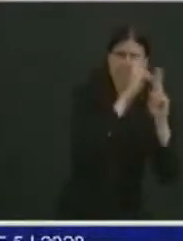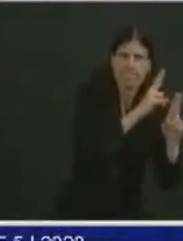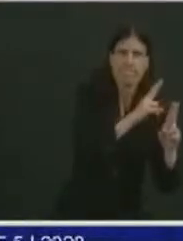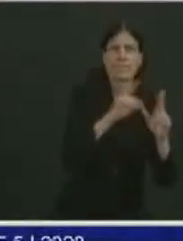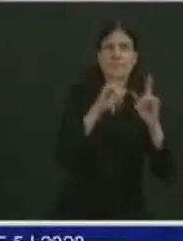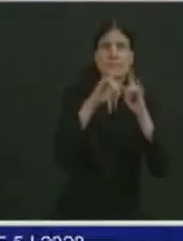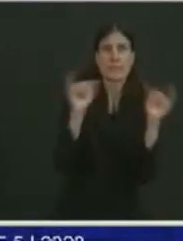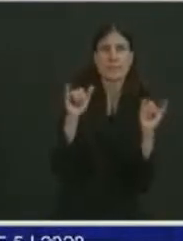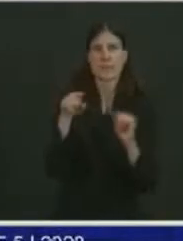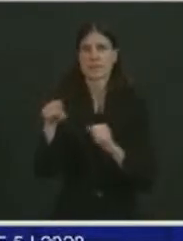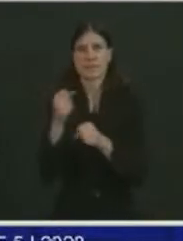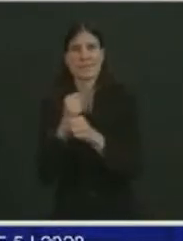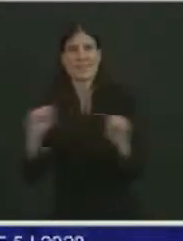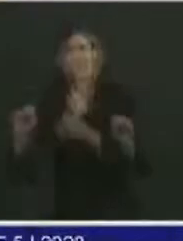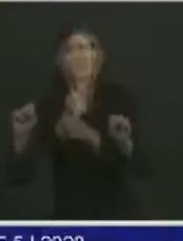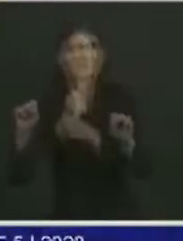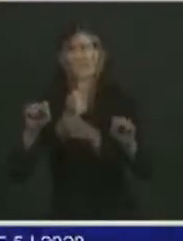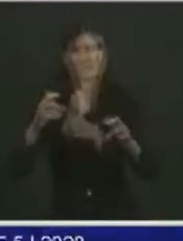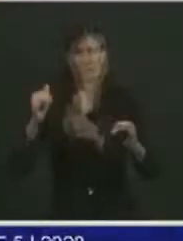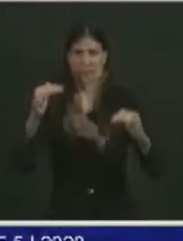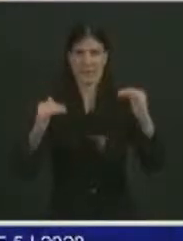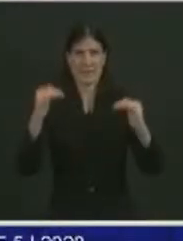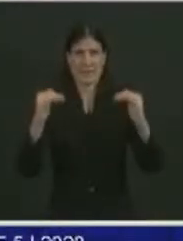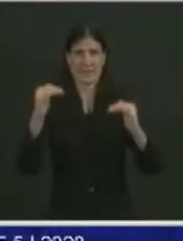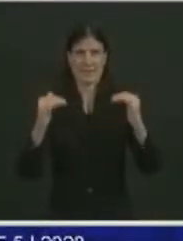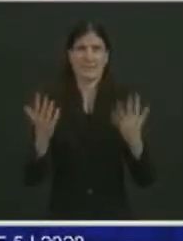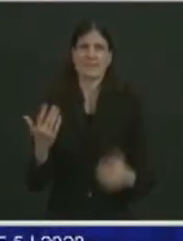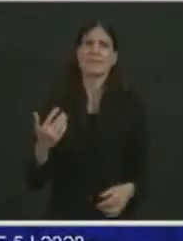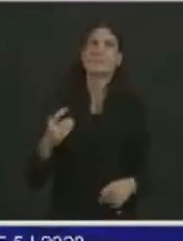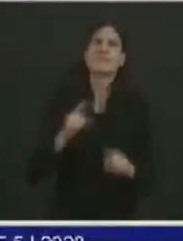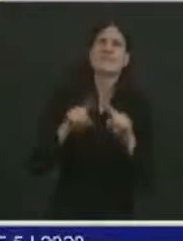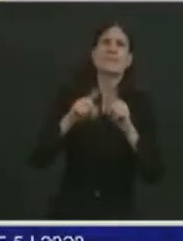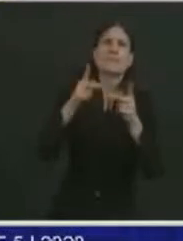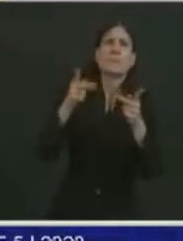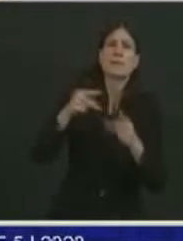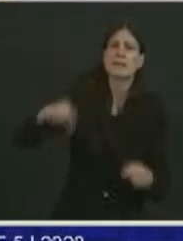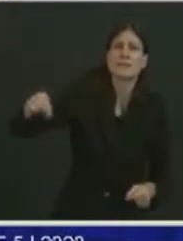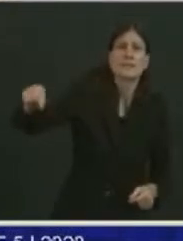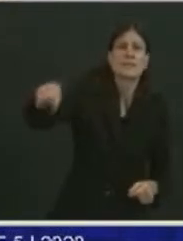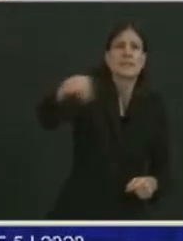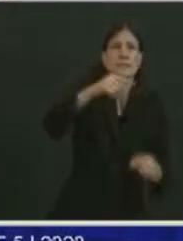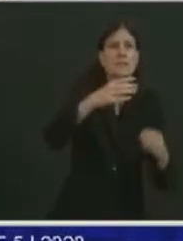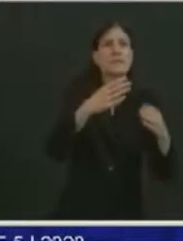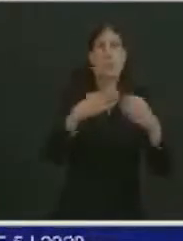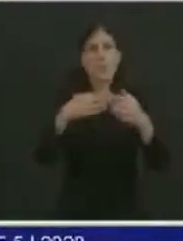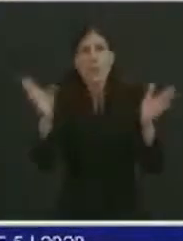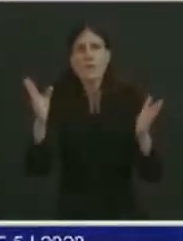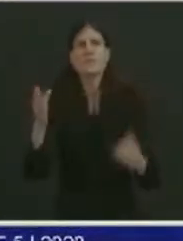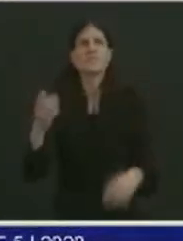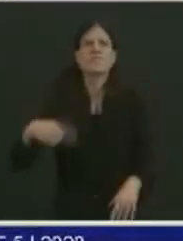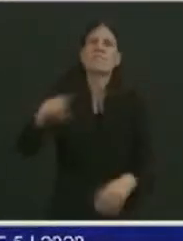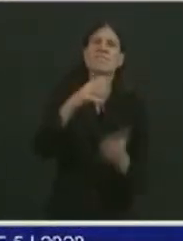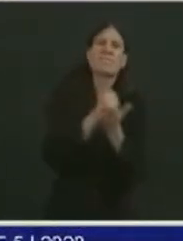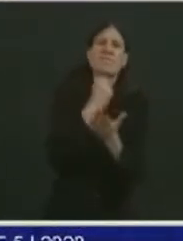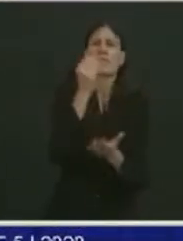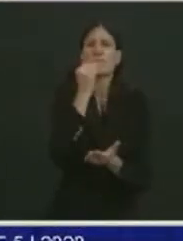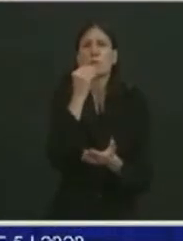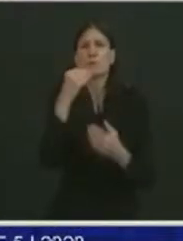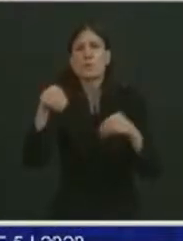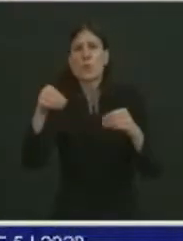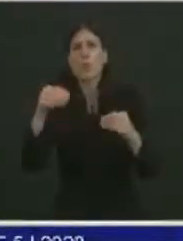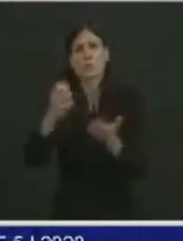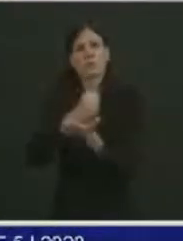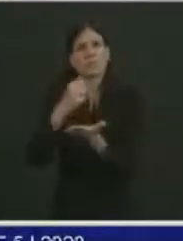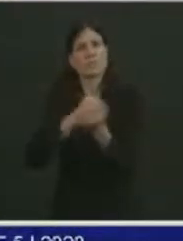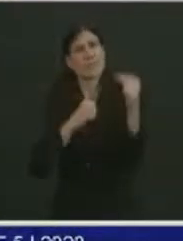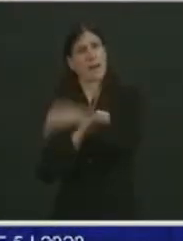saying to John, the city is open, come in early, grab a coffee, walk, take your time to walk.